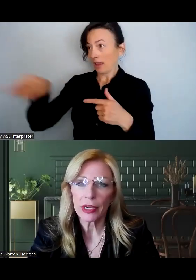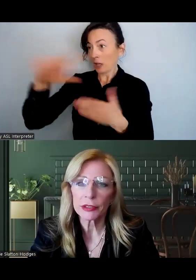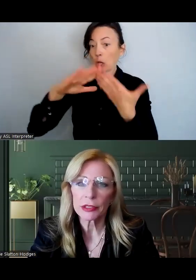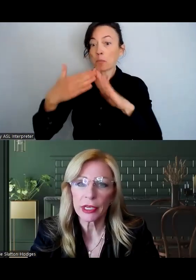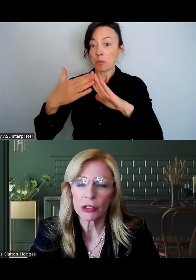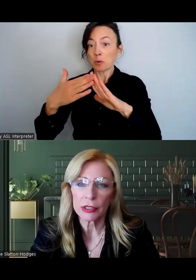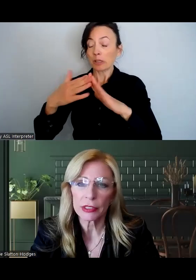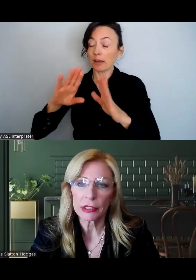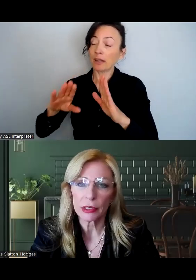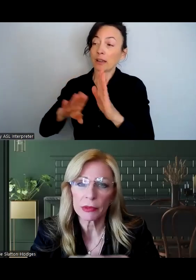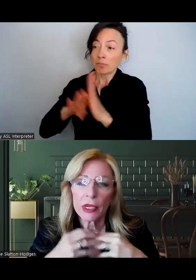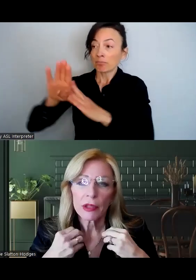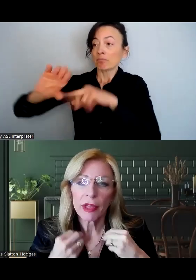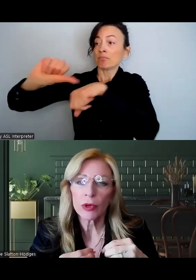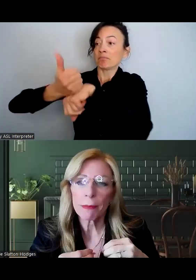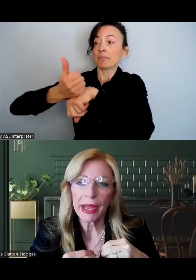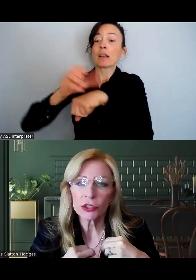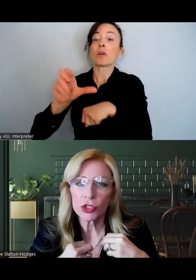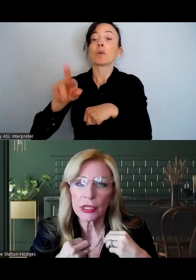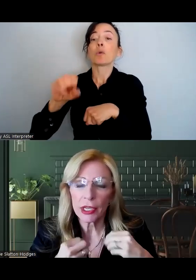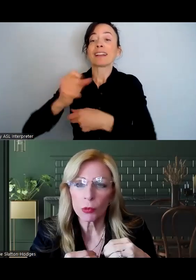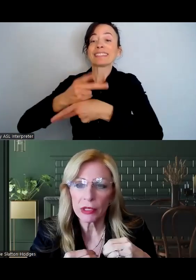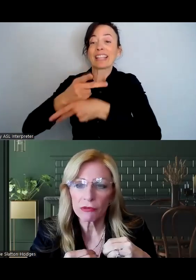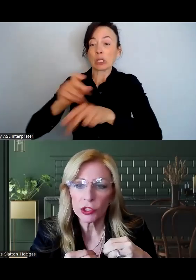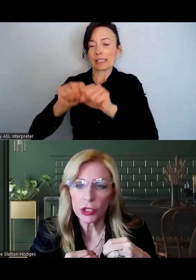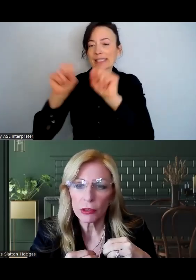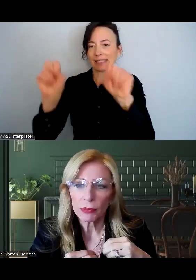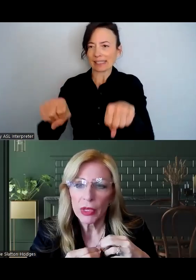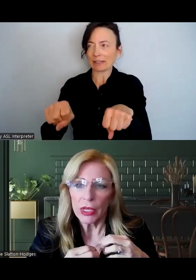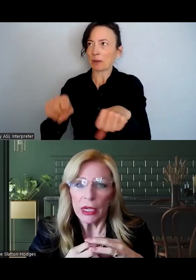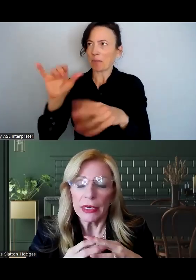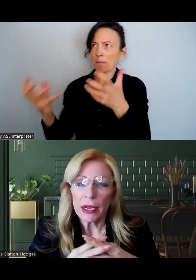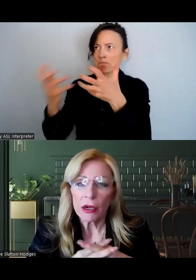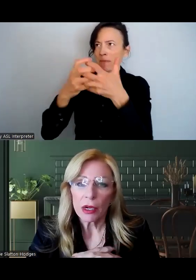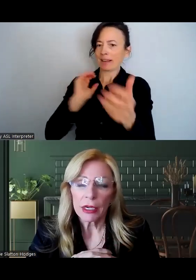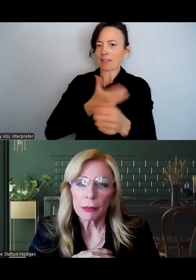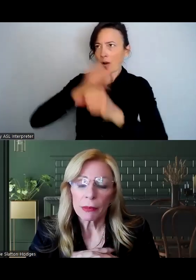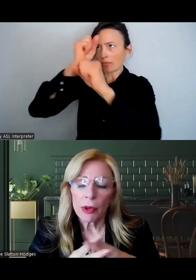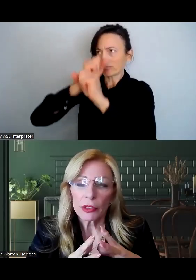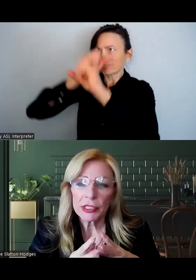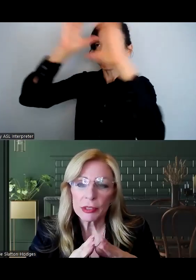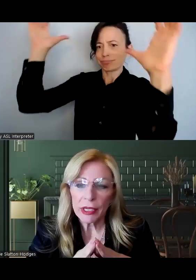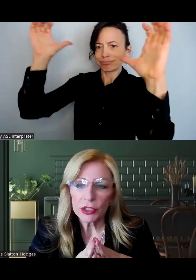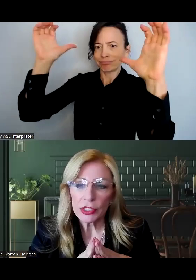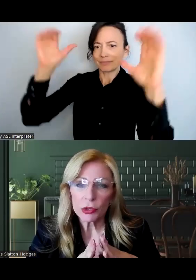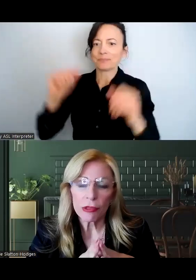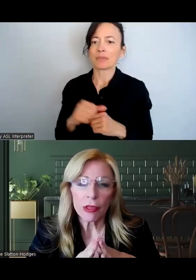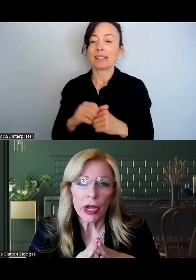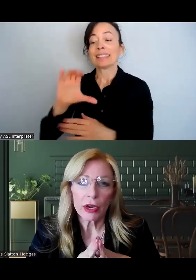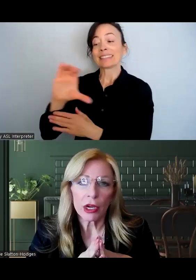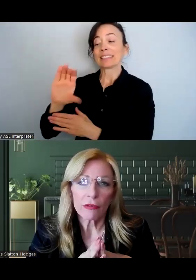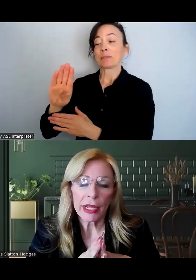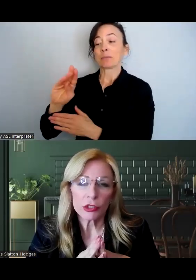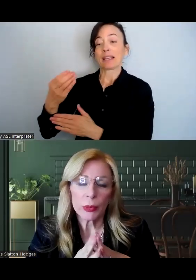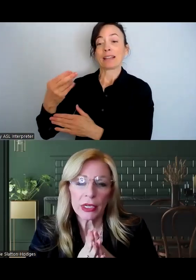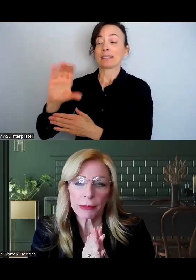type of crisis care systems that we imagine and we envision. Now, CCBHCs are